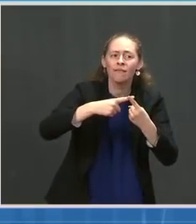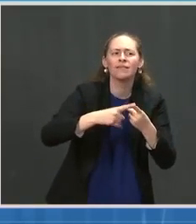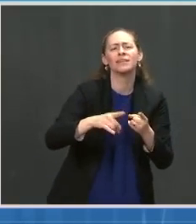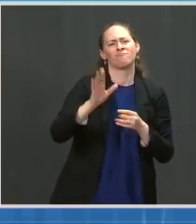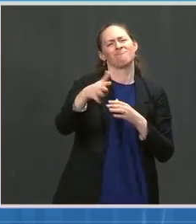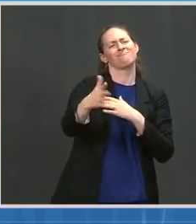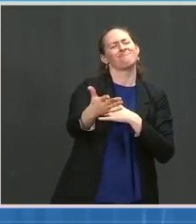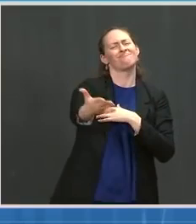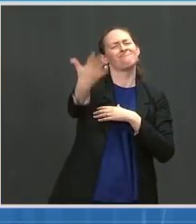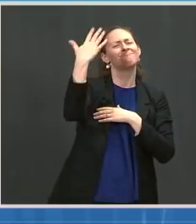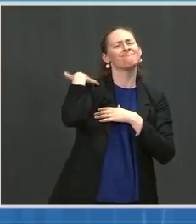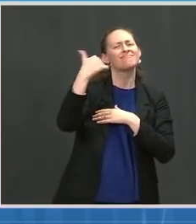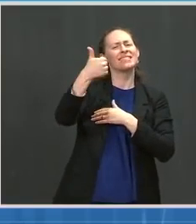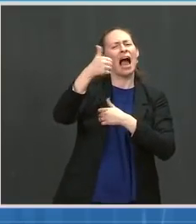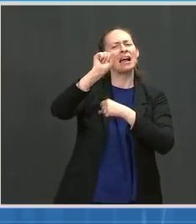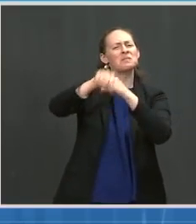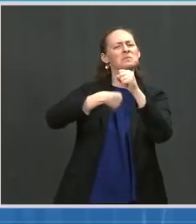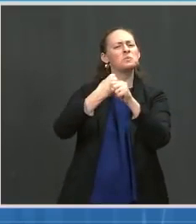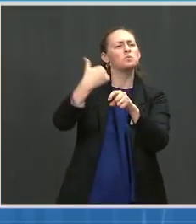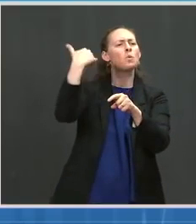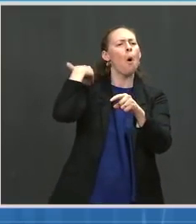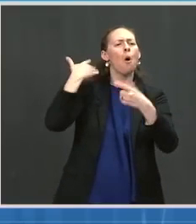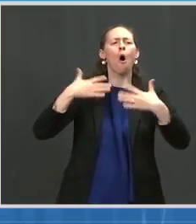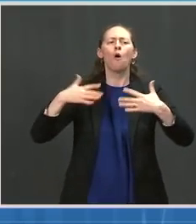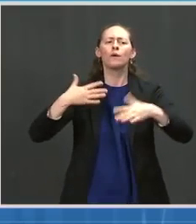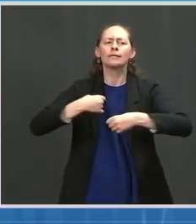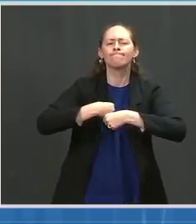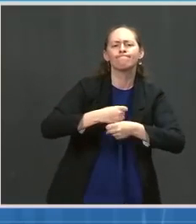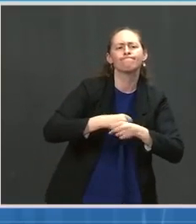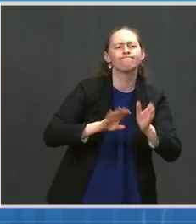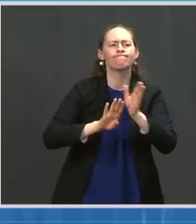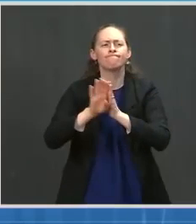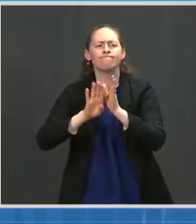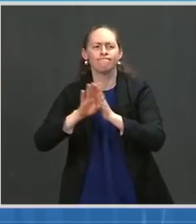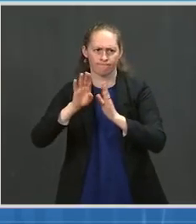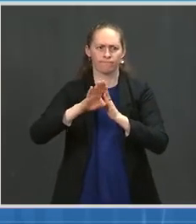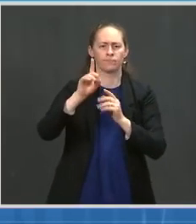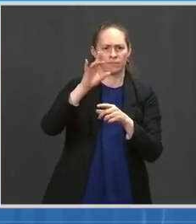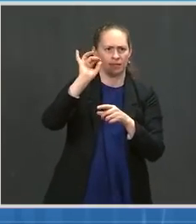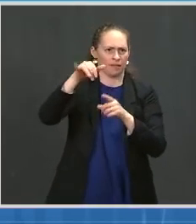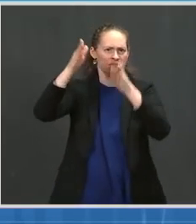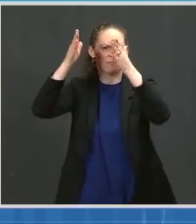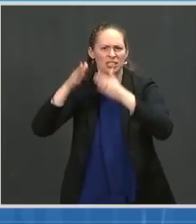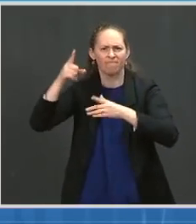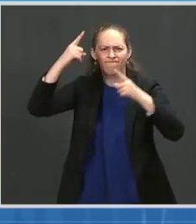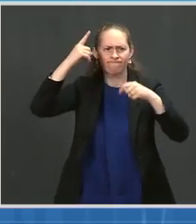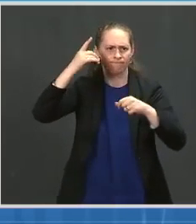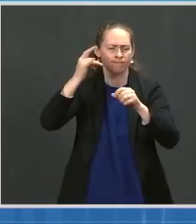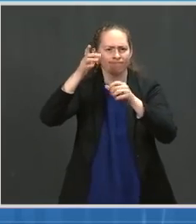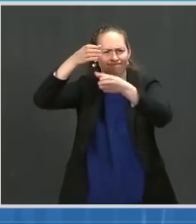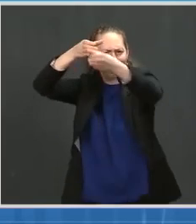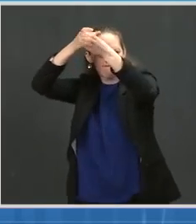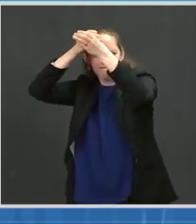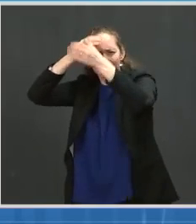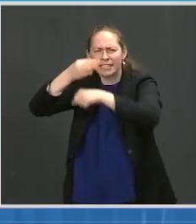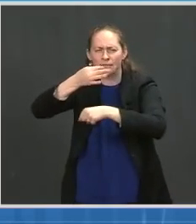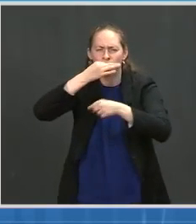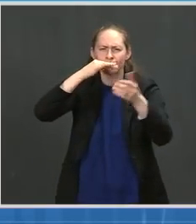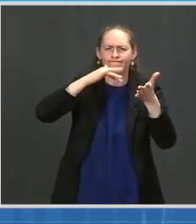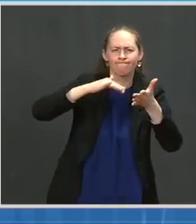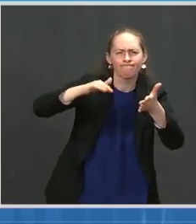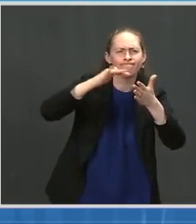Caitlin Carrico and Drew Weissman were working on RNA and was able to modify the molecule